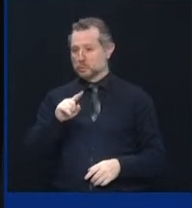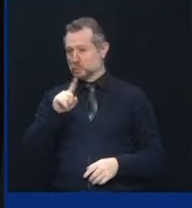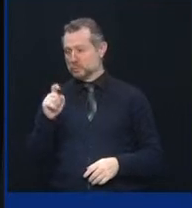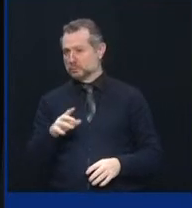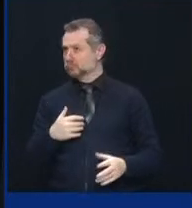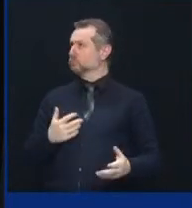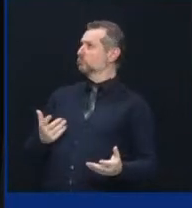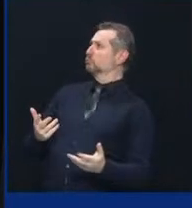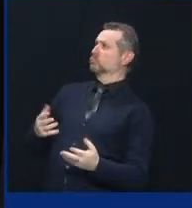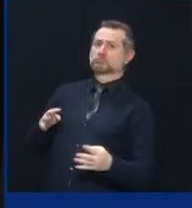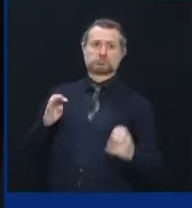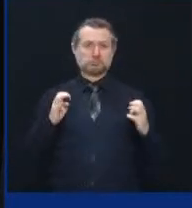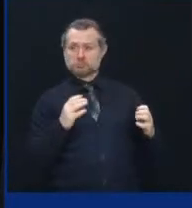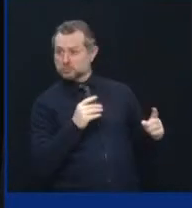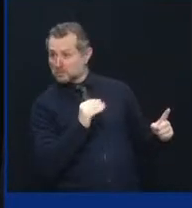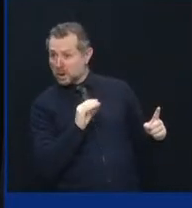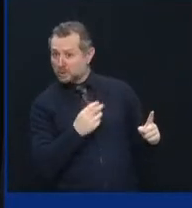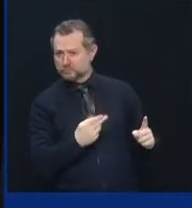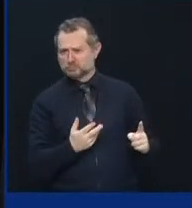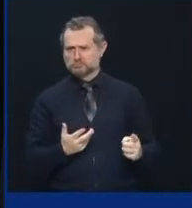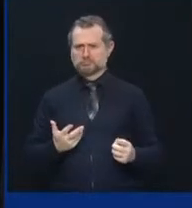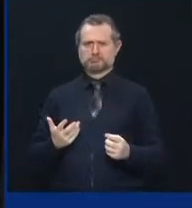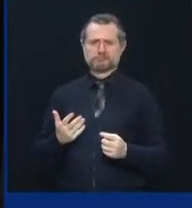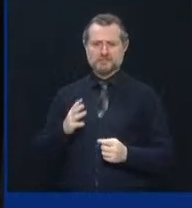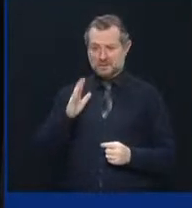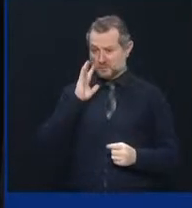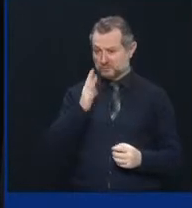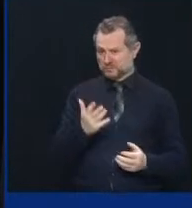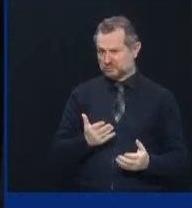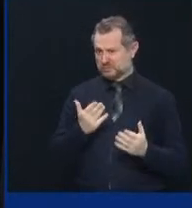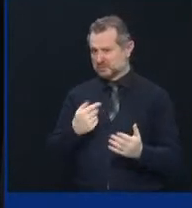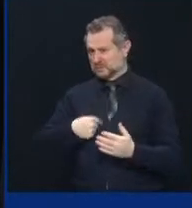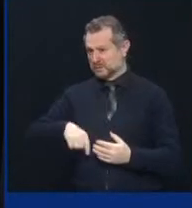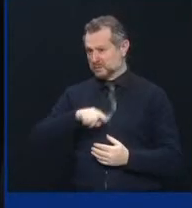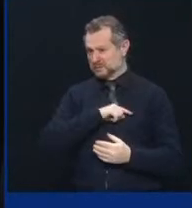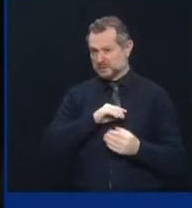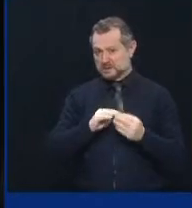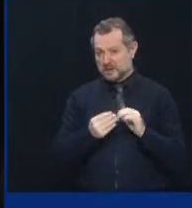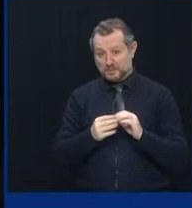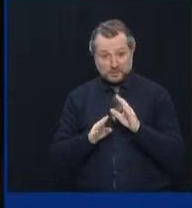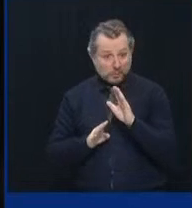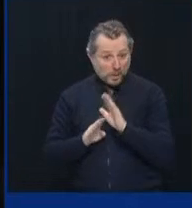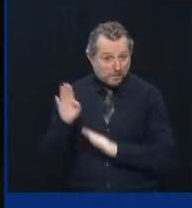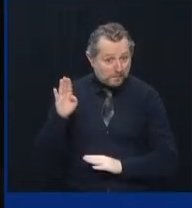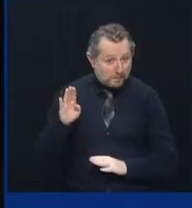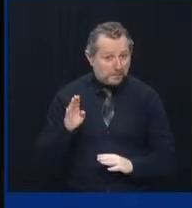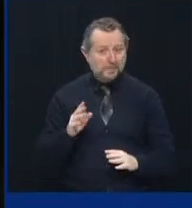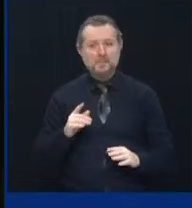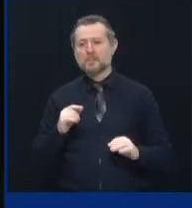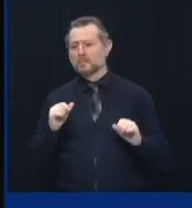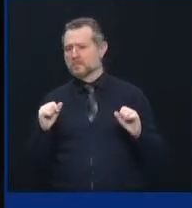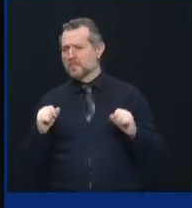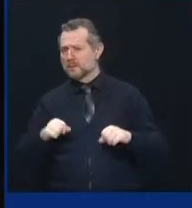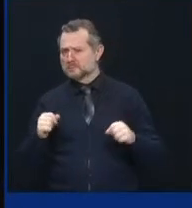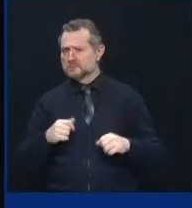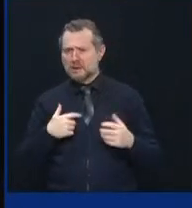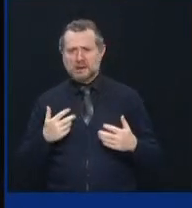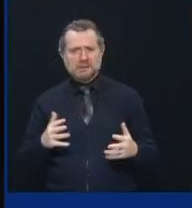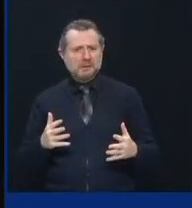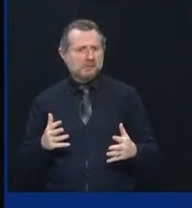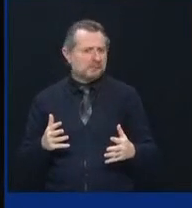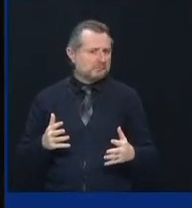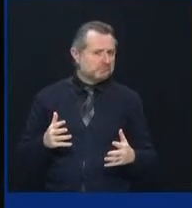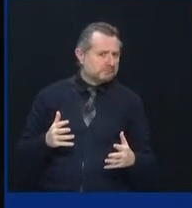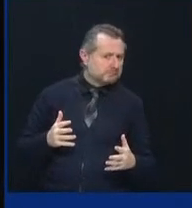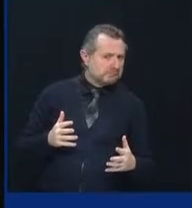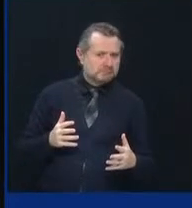would suggest we're going to see the numbers go up. So yes, it creates anxiety. And all I